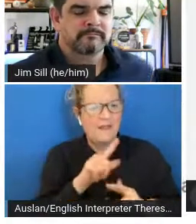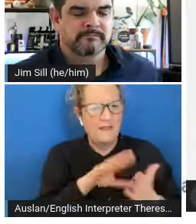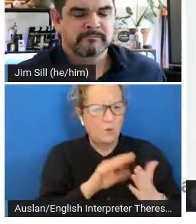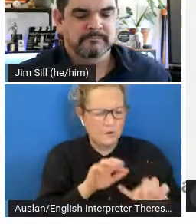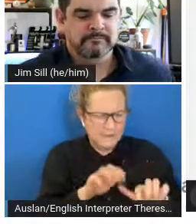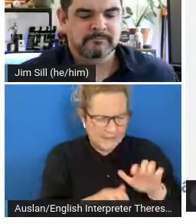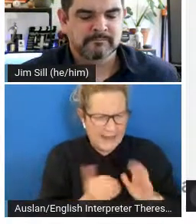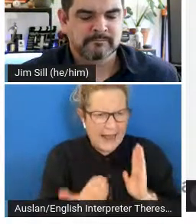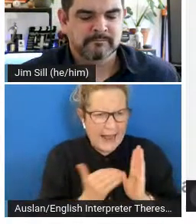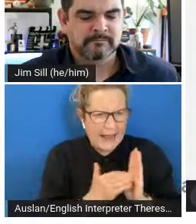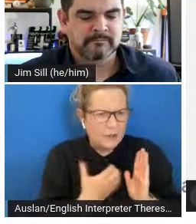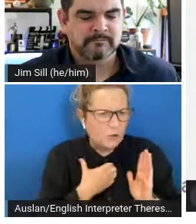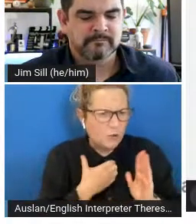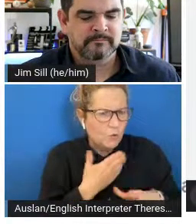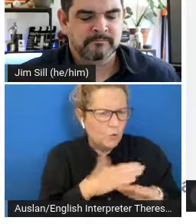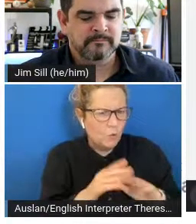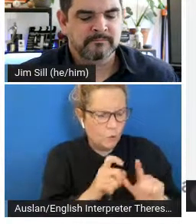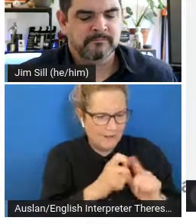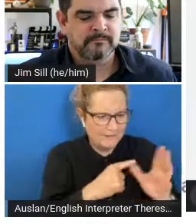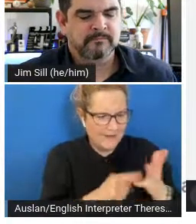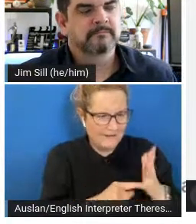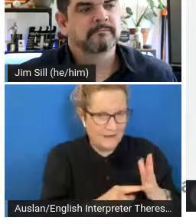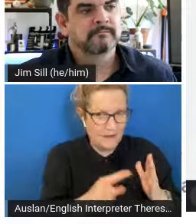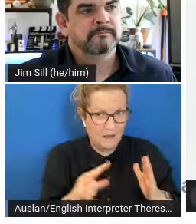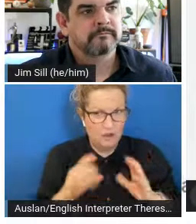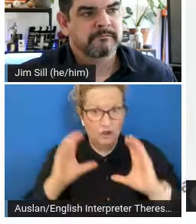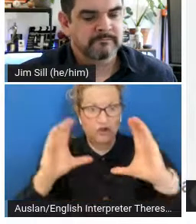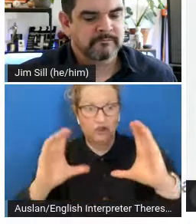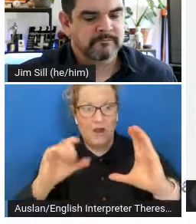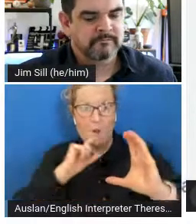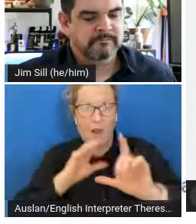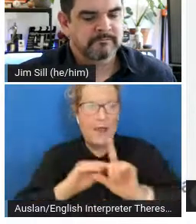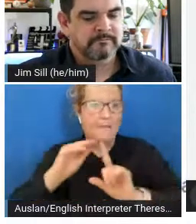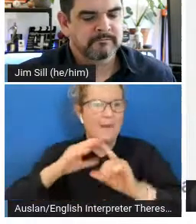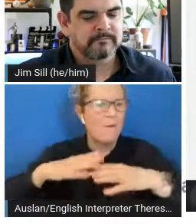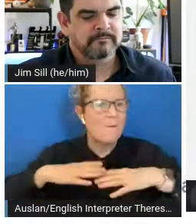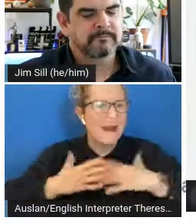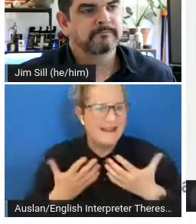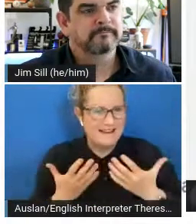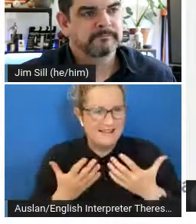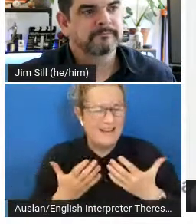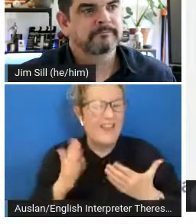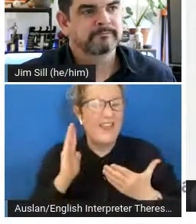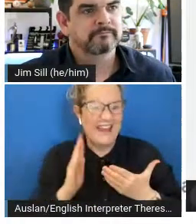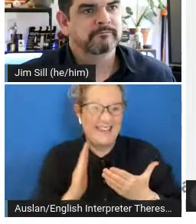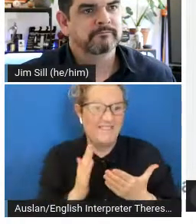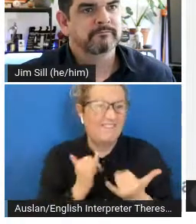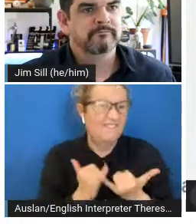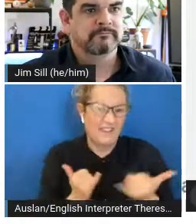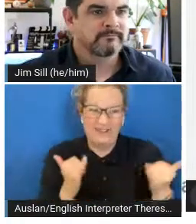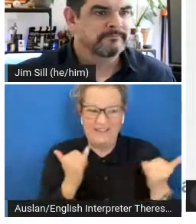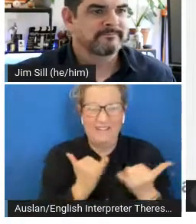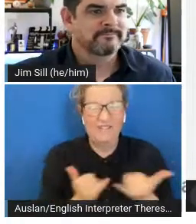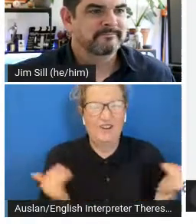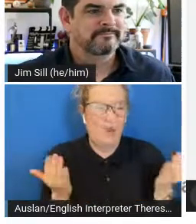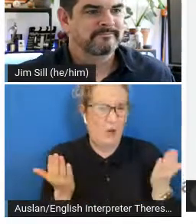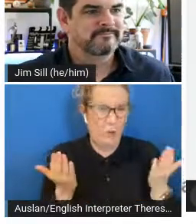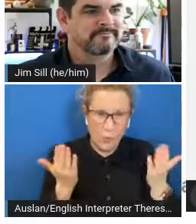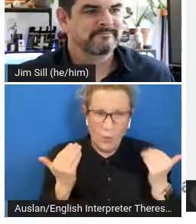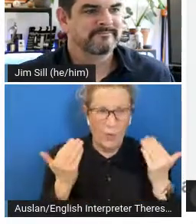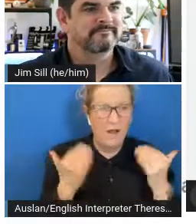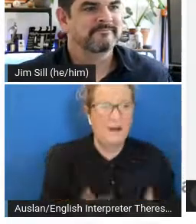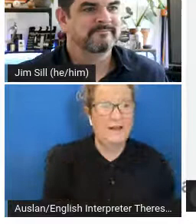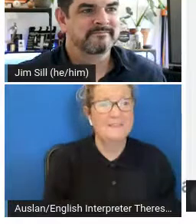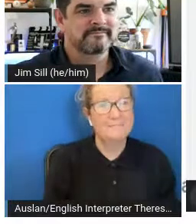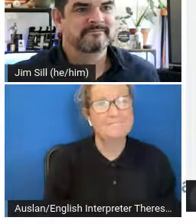will update in the site as well, which is awesome, super cool. So we've looked